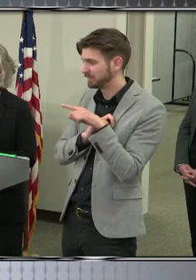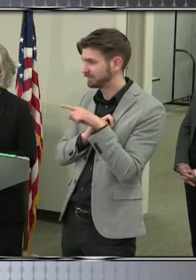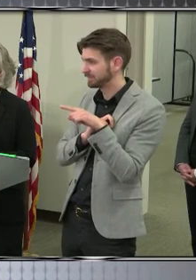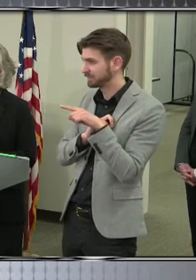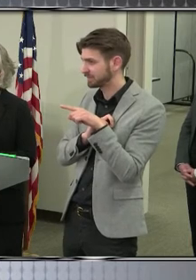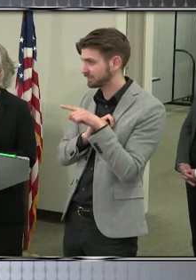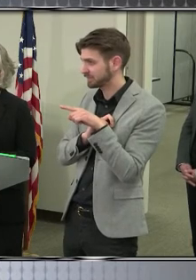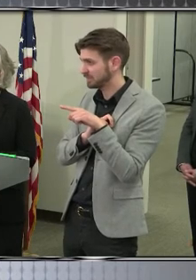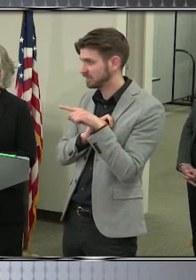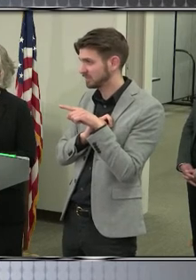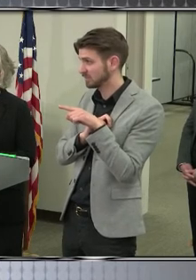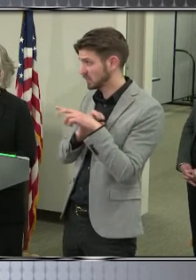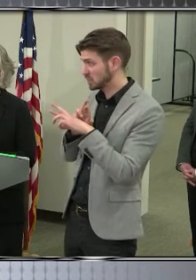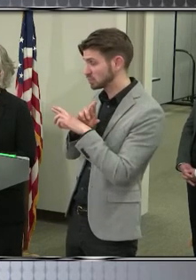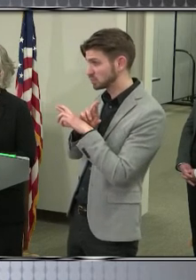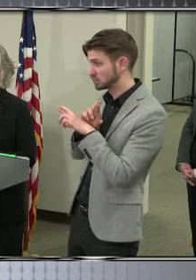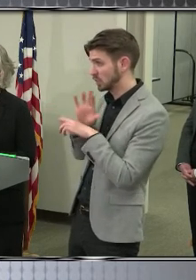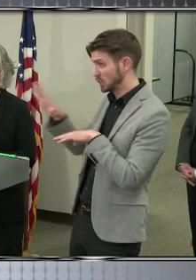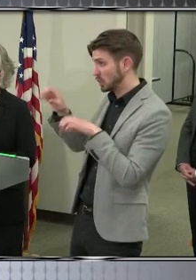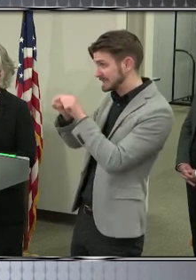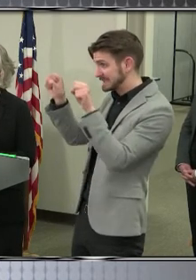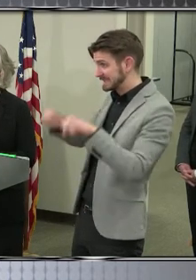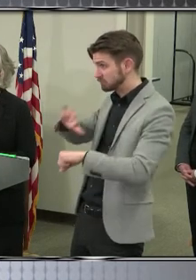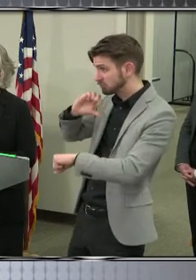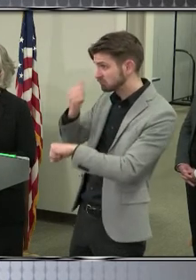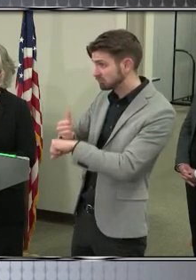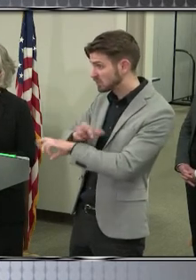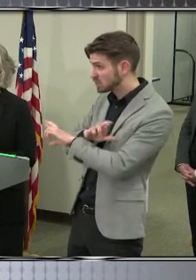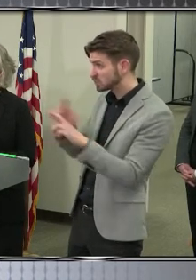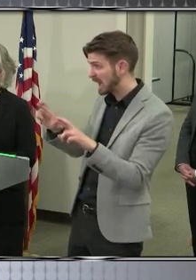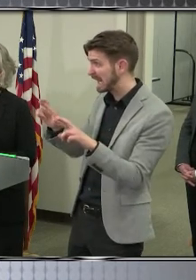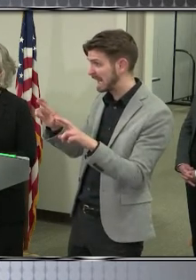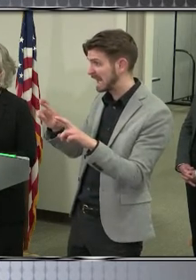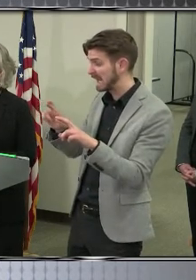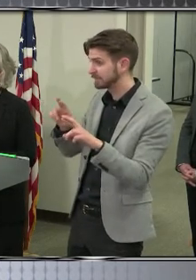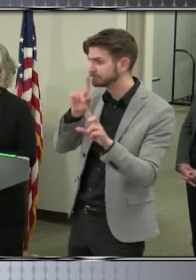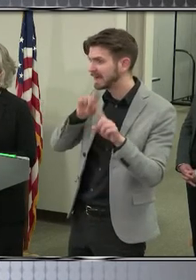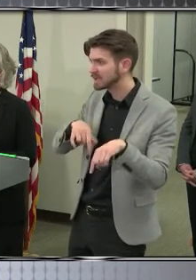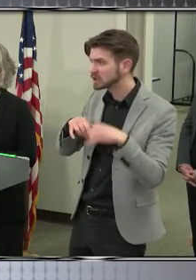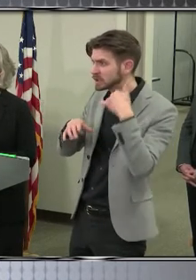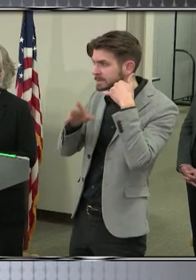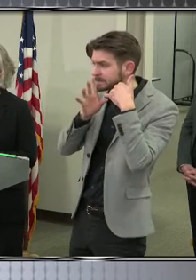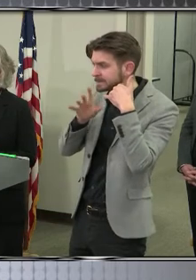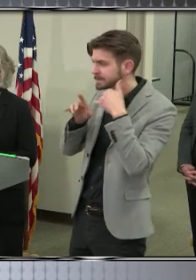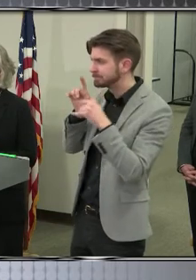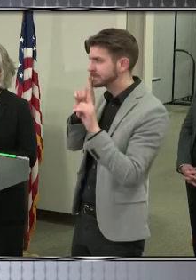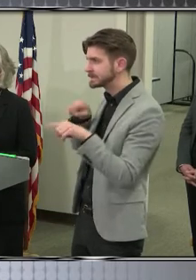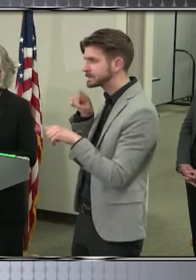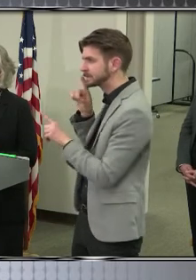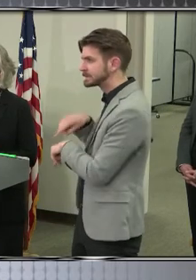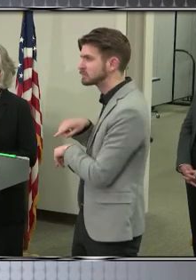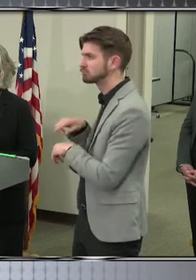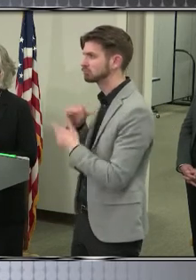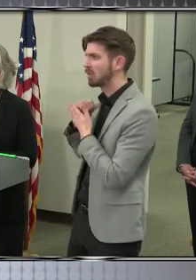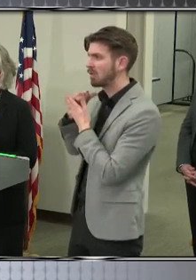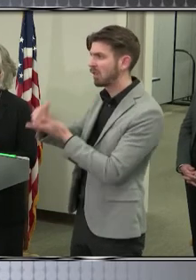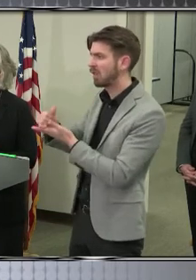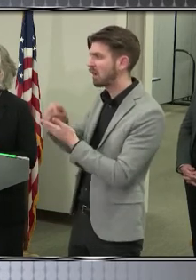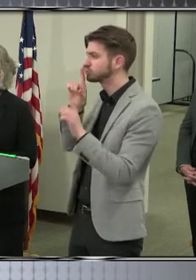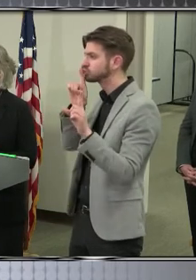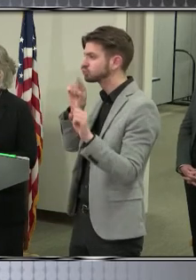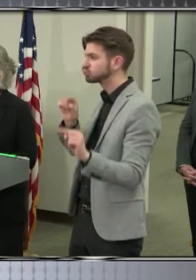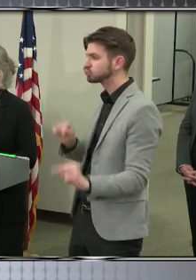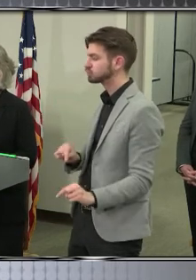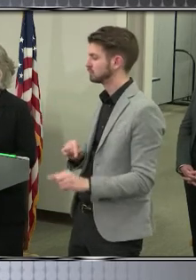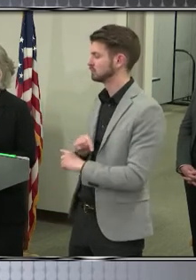time? And yeah. Do you have that capacity to be able to get people the medical advice that you would like to get? So we are really working